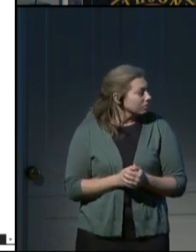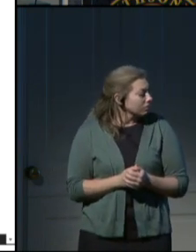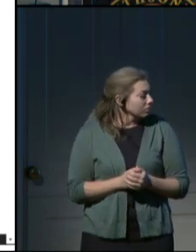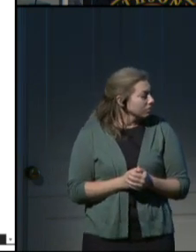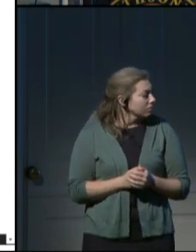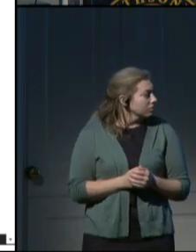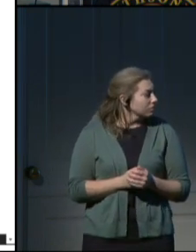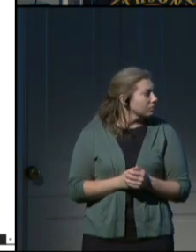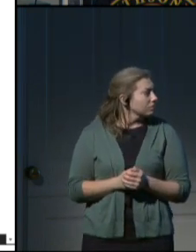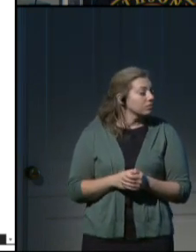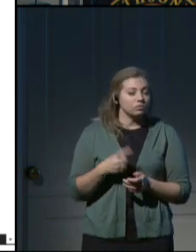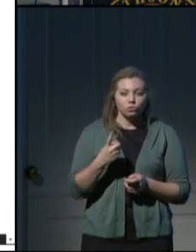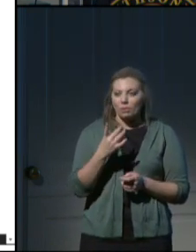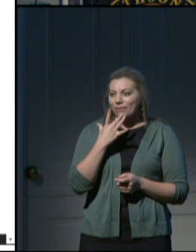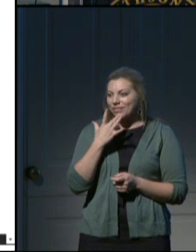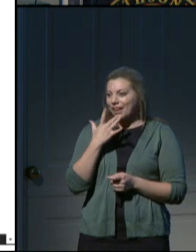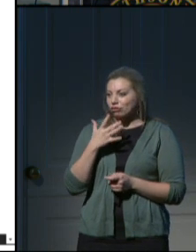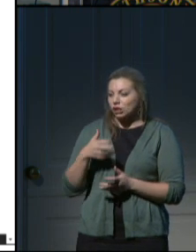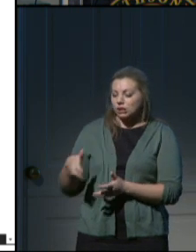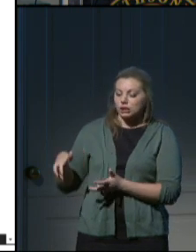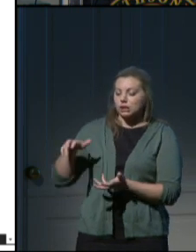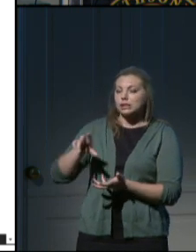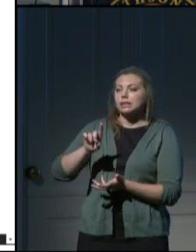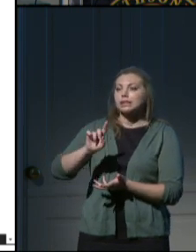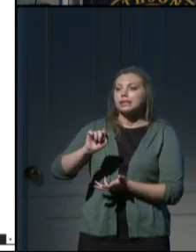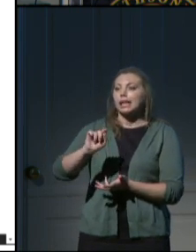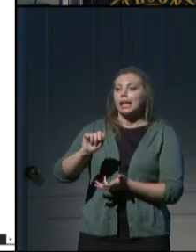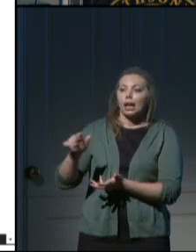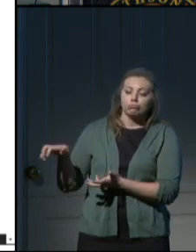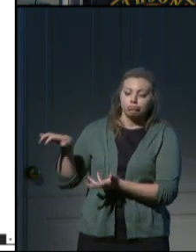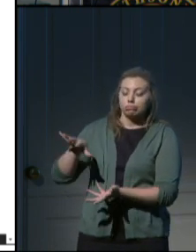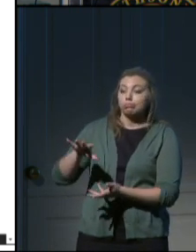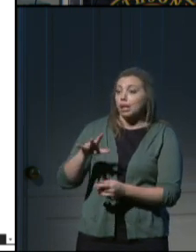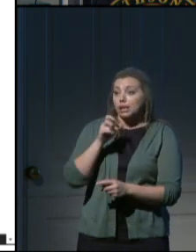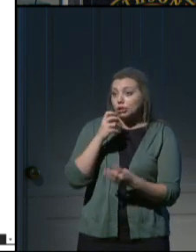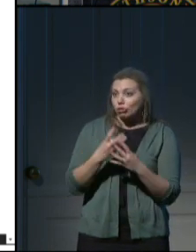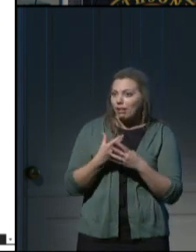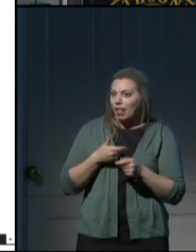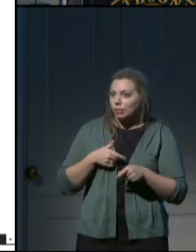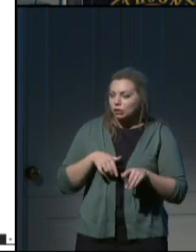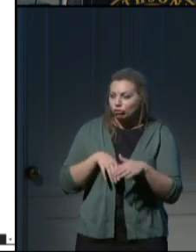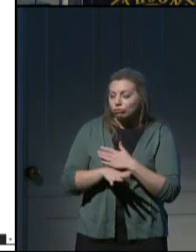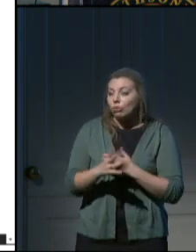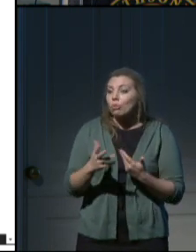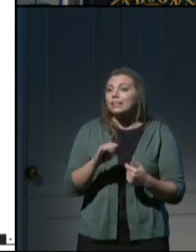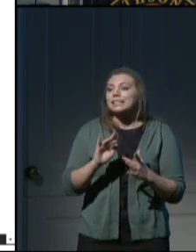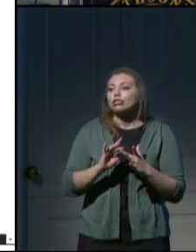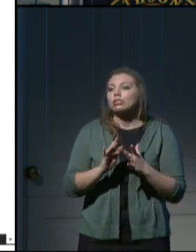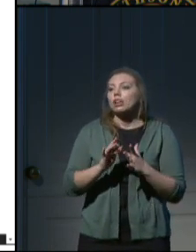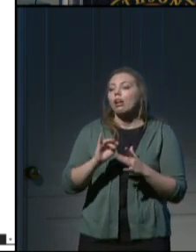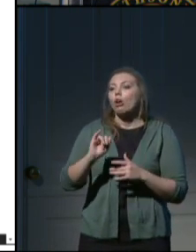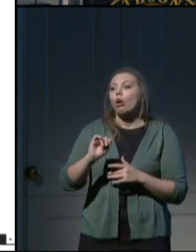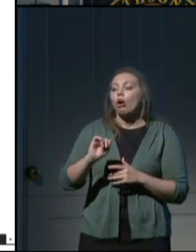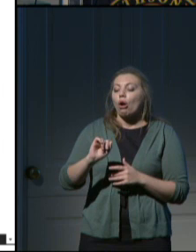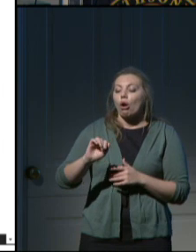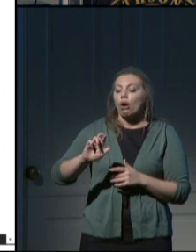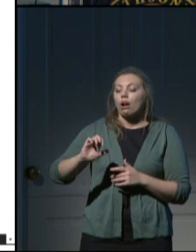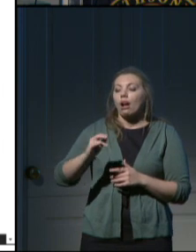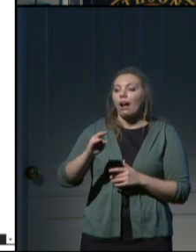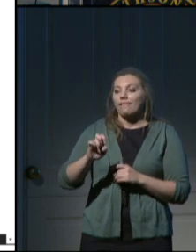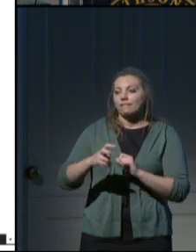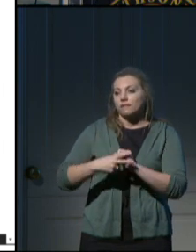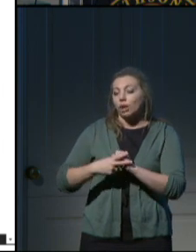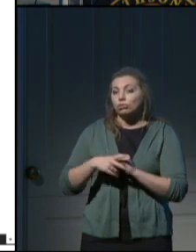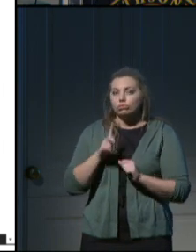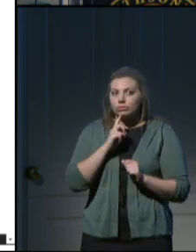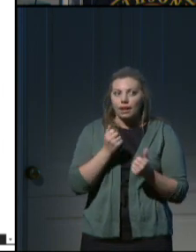of dumps of data which are unsorted and allow me to go on discoveries is the Internet Archive, because it spans everything from